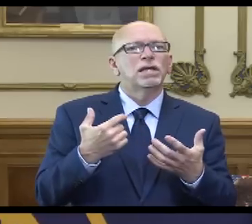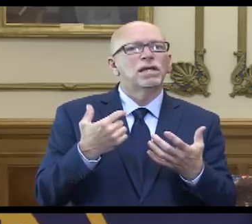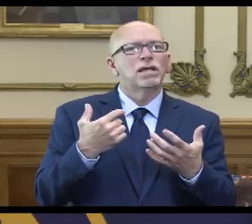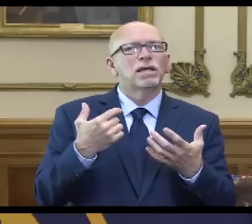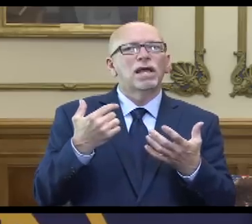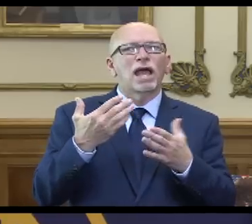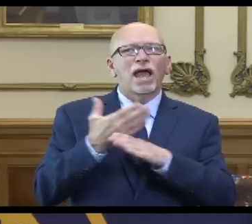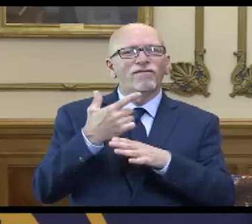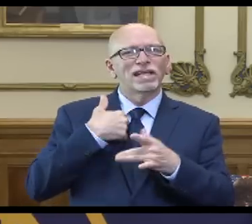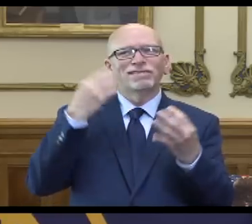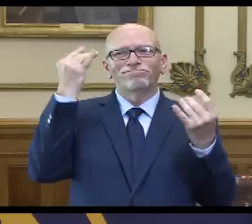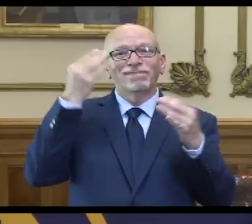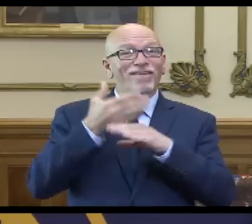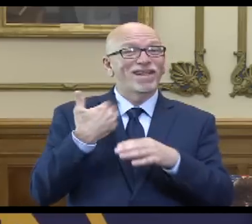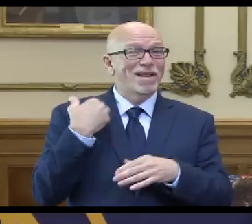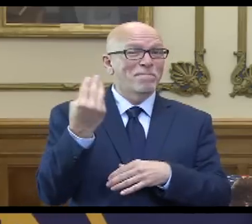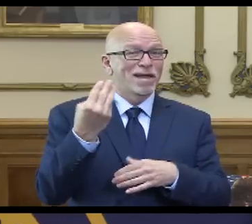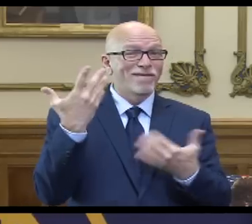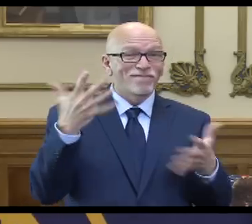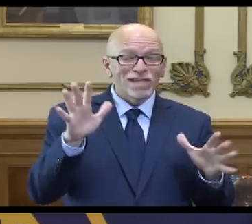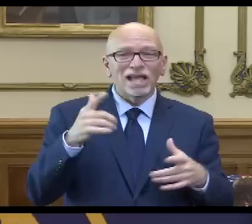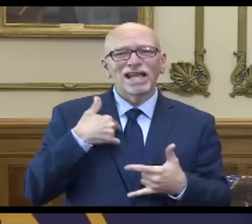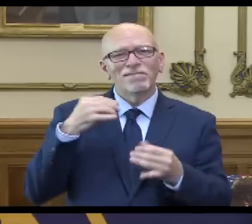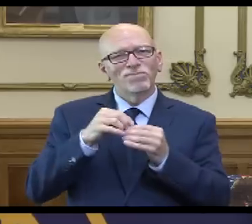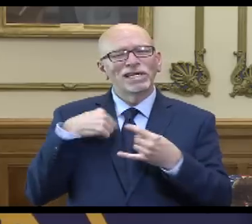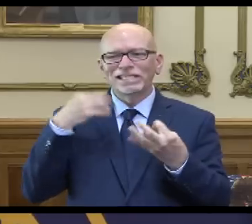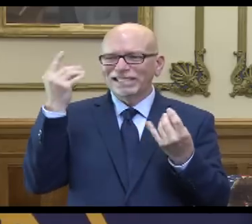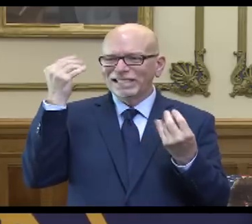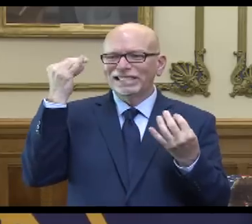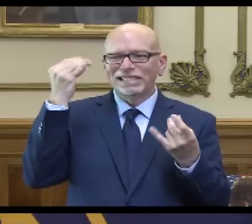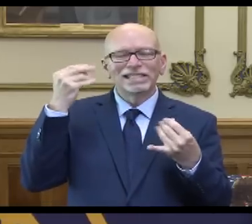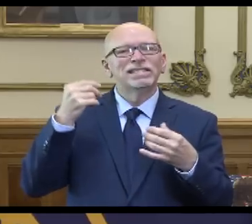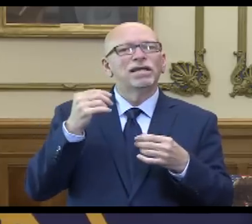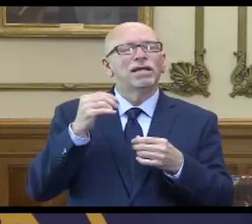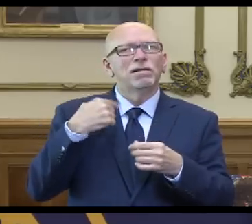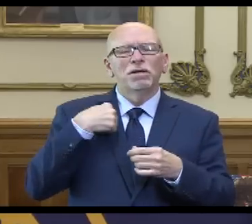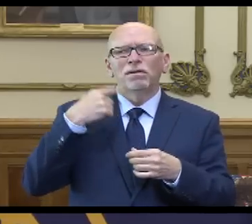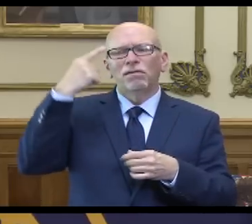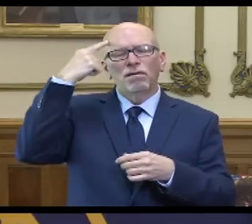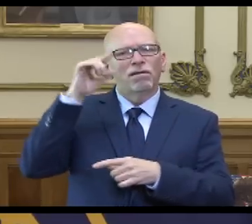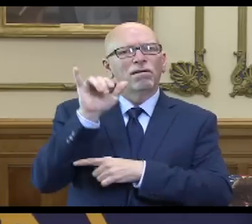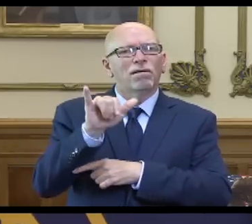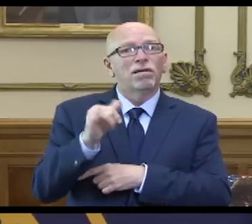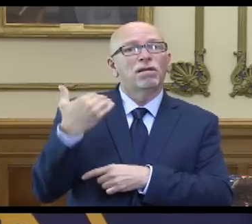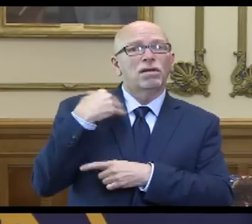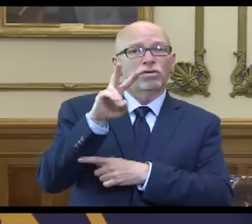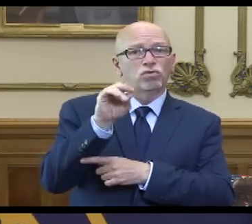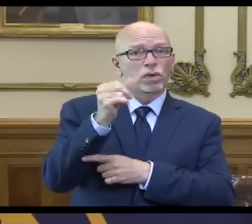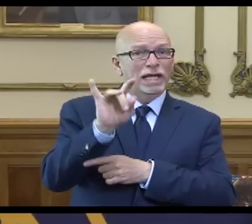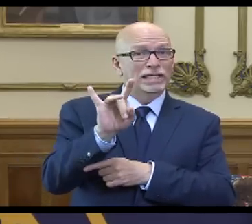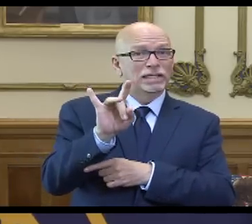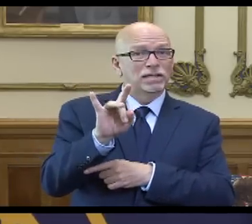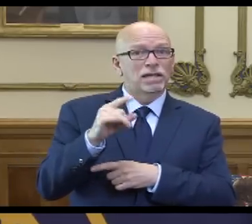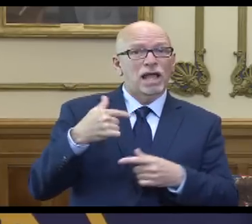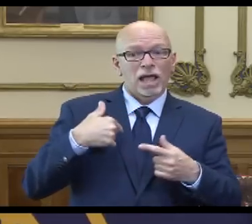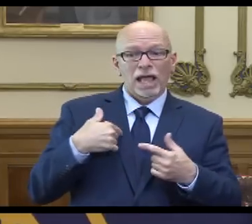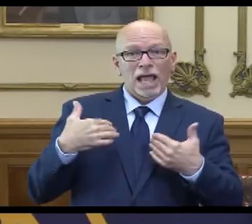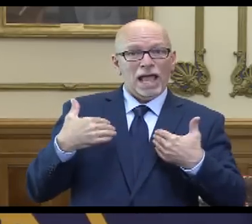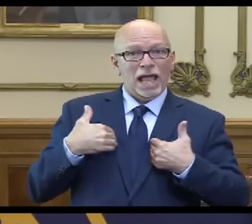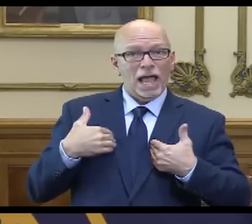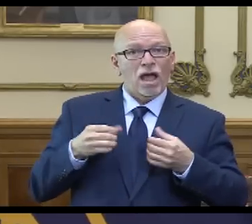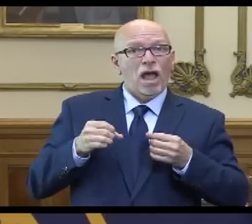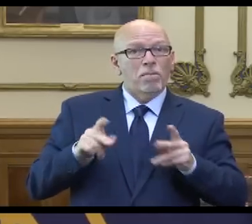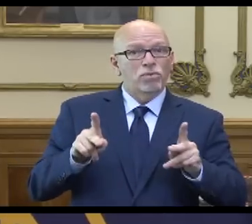upon further reflection after Monday, for some reason, it occurred to me that back in 2018, I had the opportunity